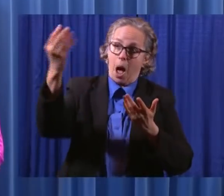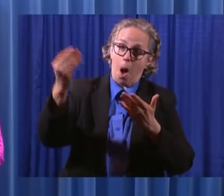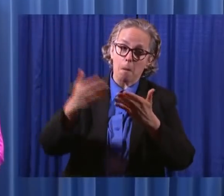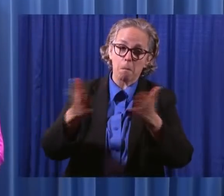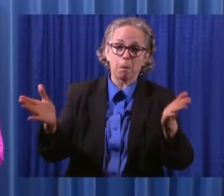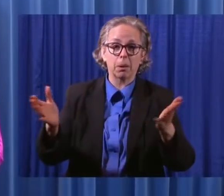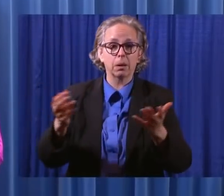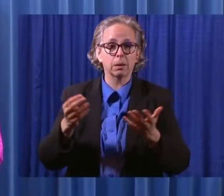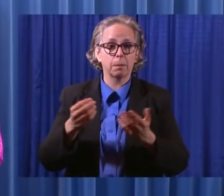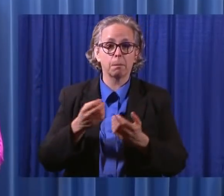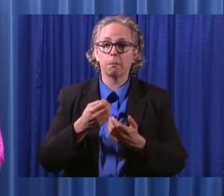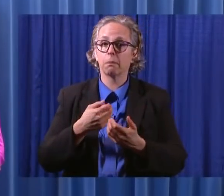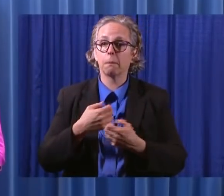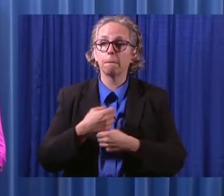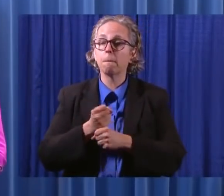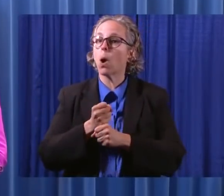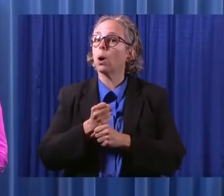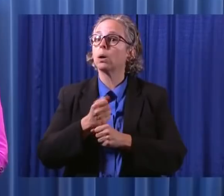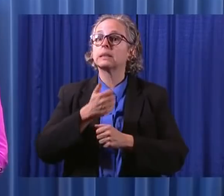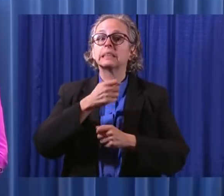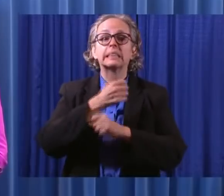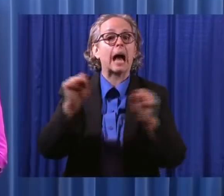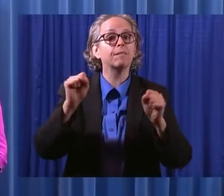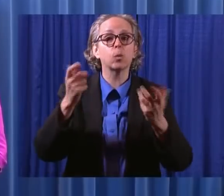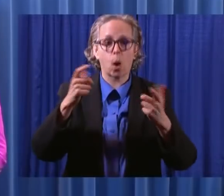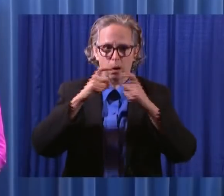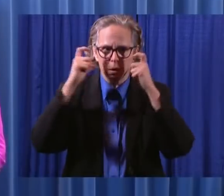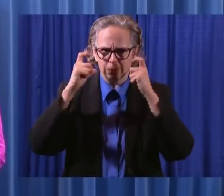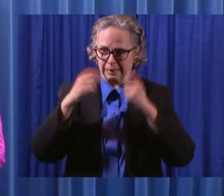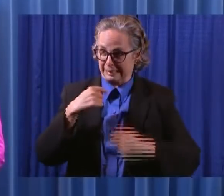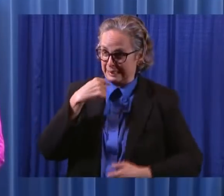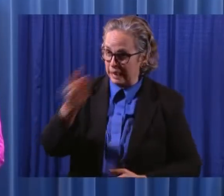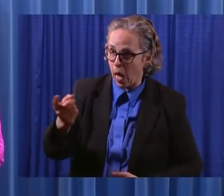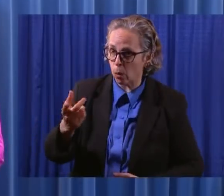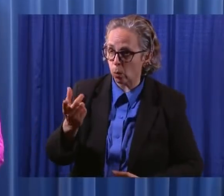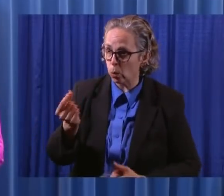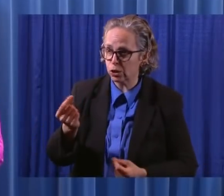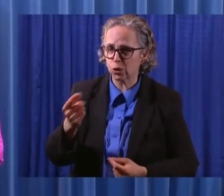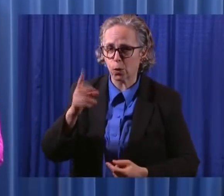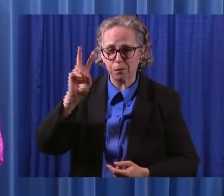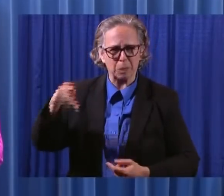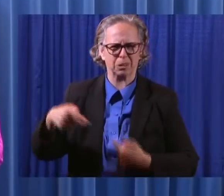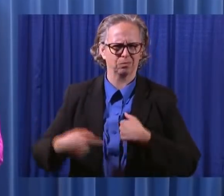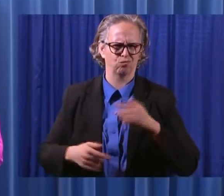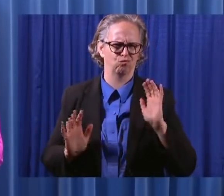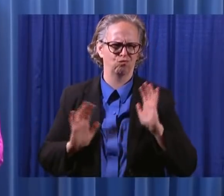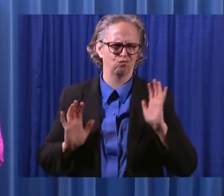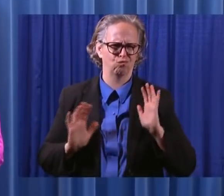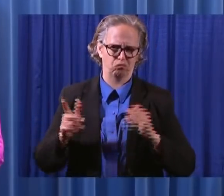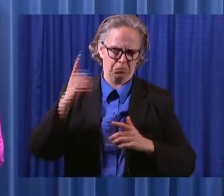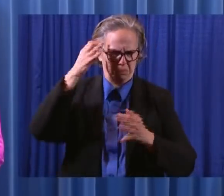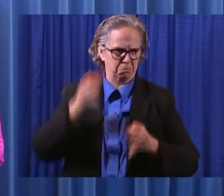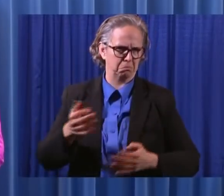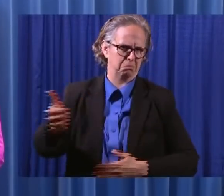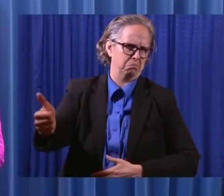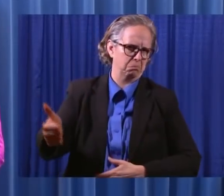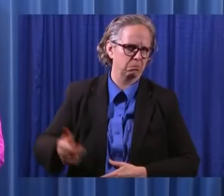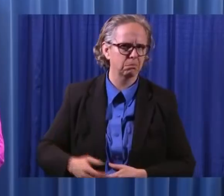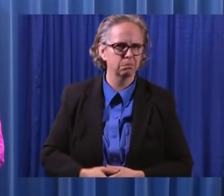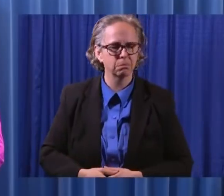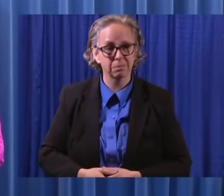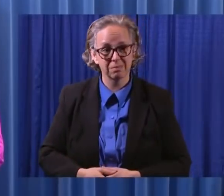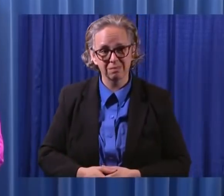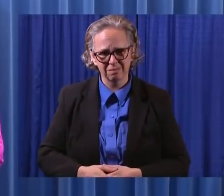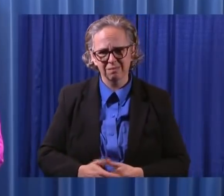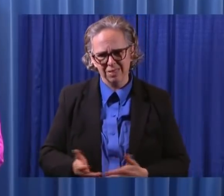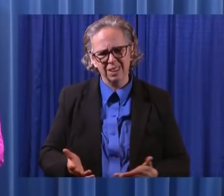not gonna tell the Vice President what to do. But this is how we all kind of stay safe and help each